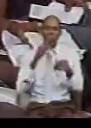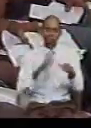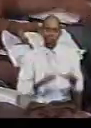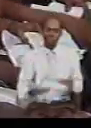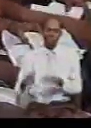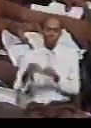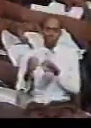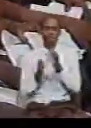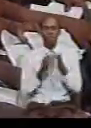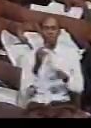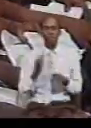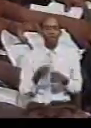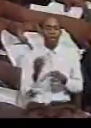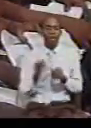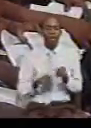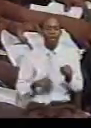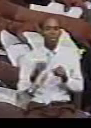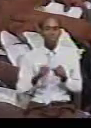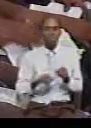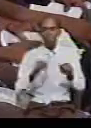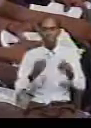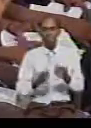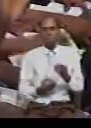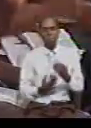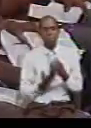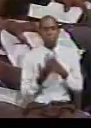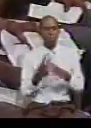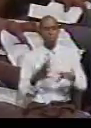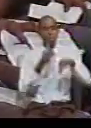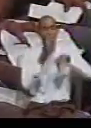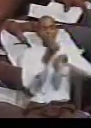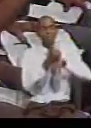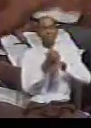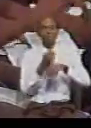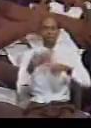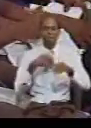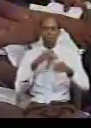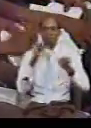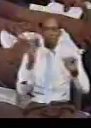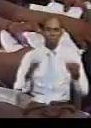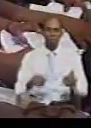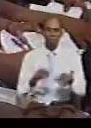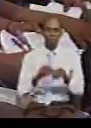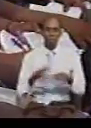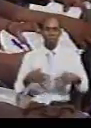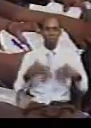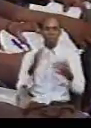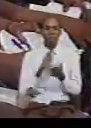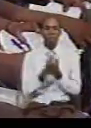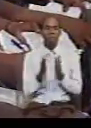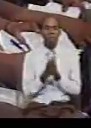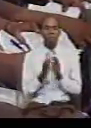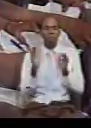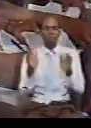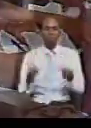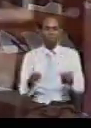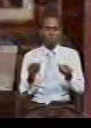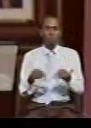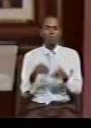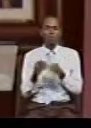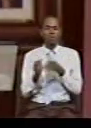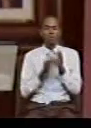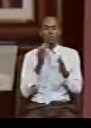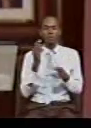Every impossibility in your life will become possible. It is for those who wait upon the Lord,